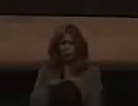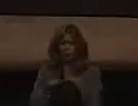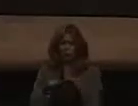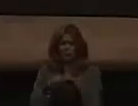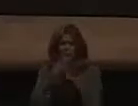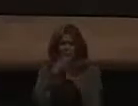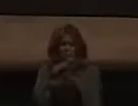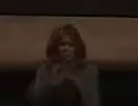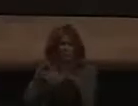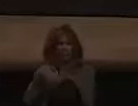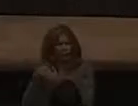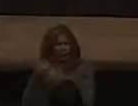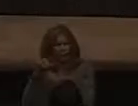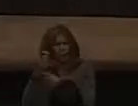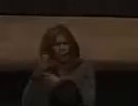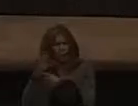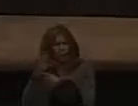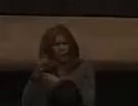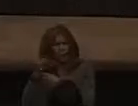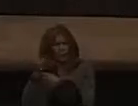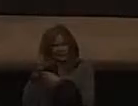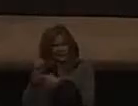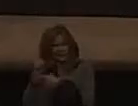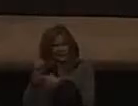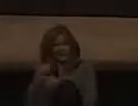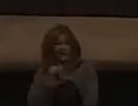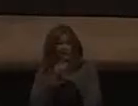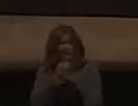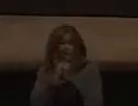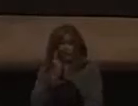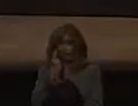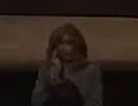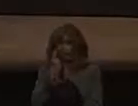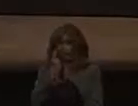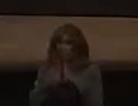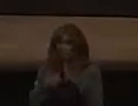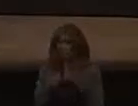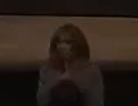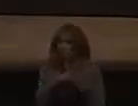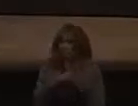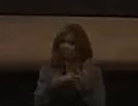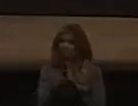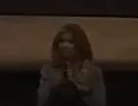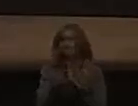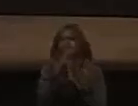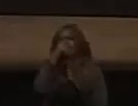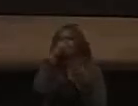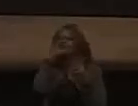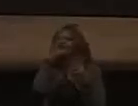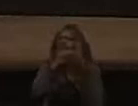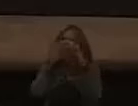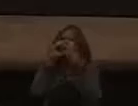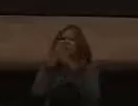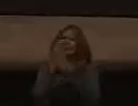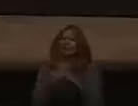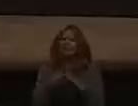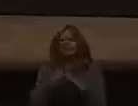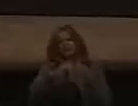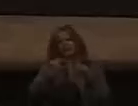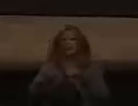U.S. Census. And in 2011, they put out estimates of a number of different breakdowns